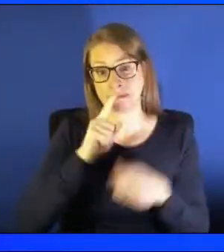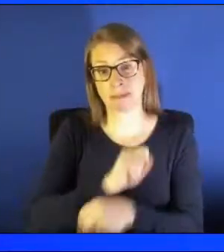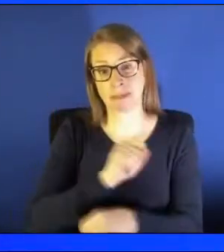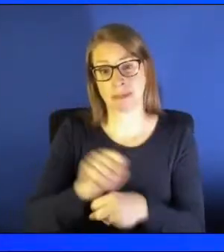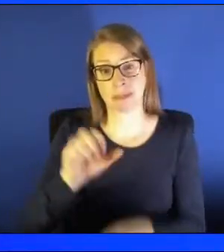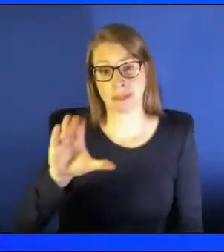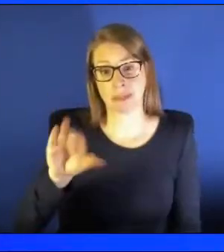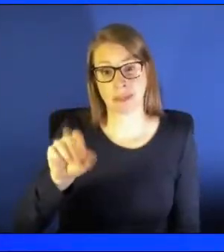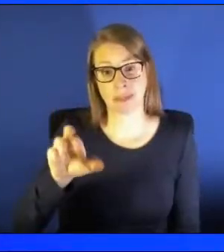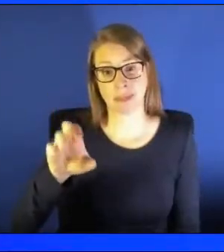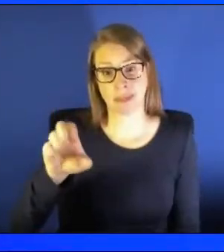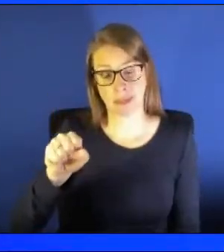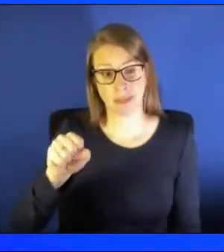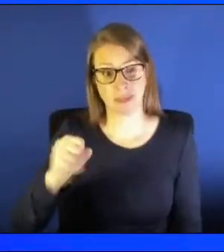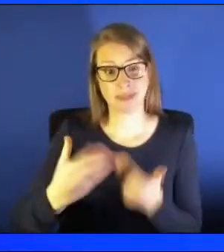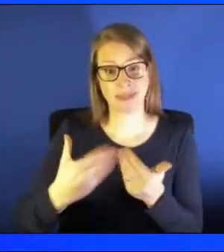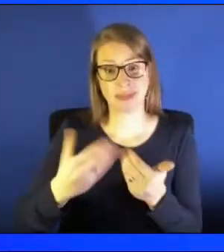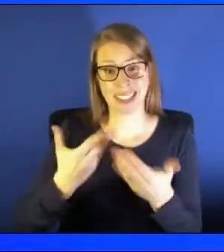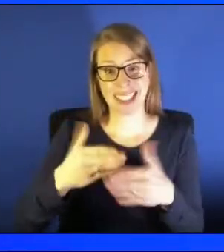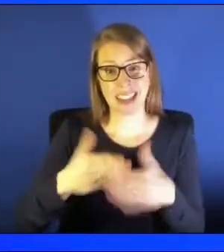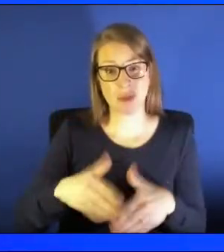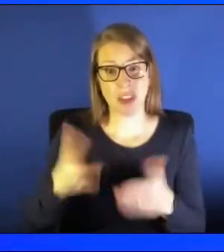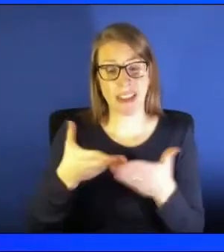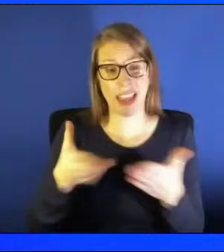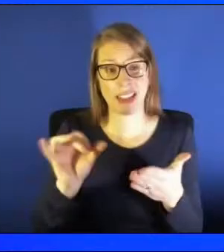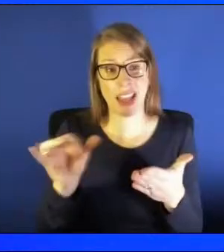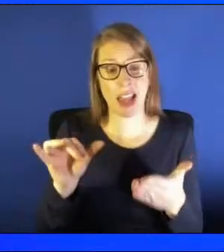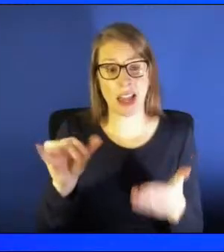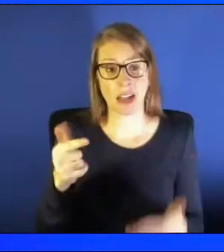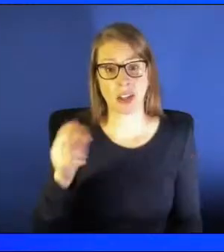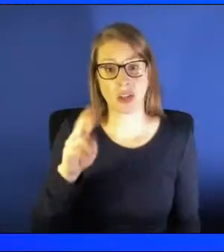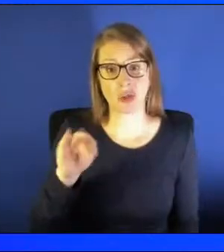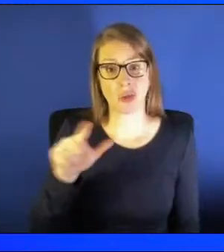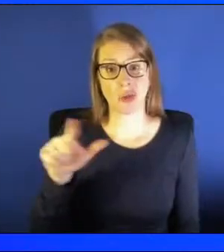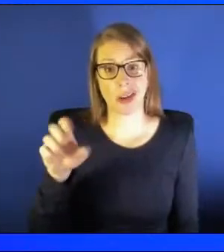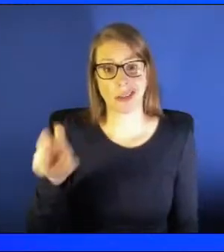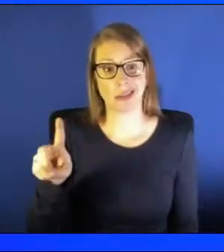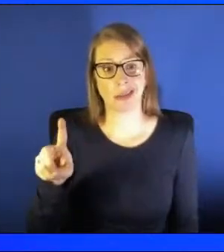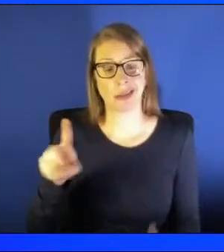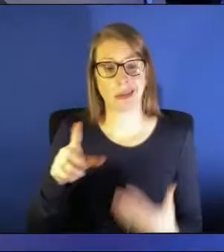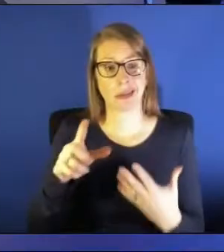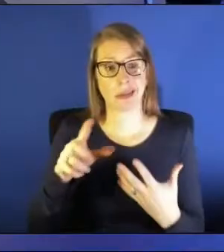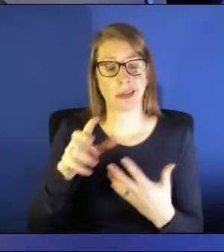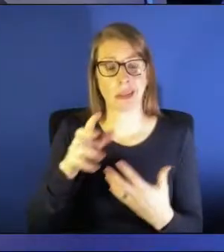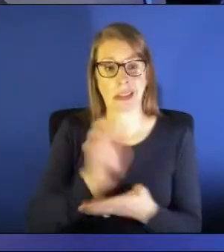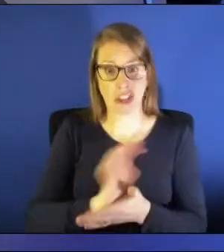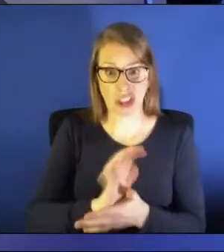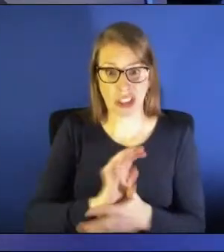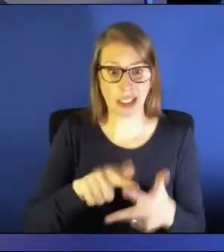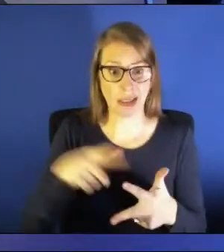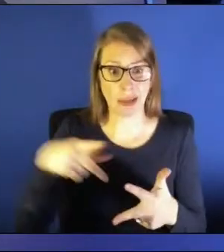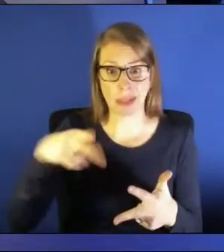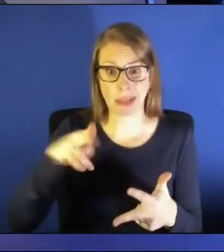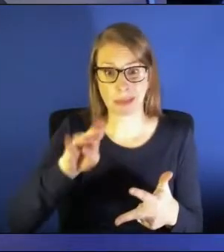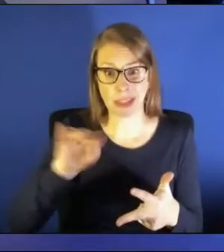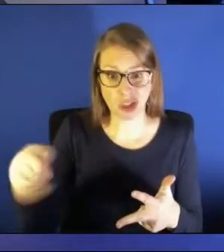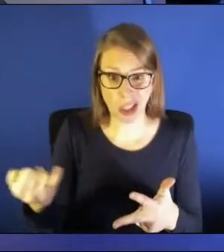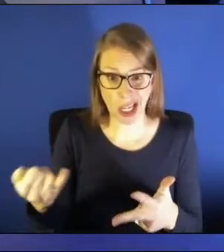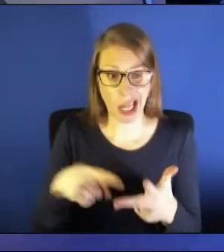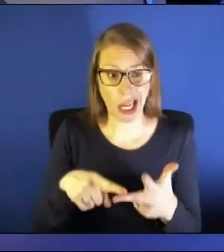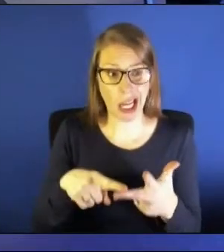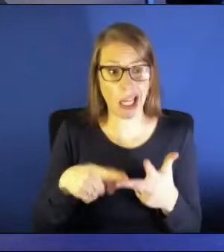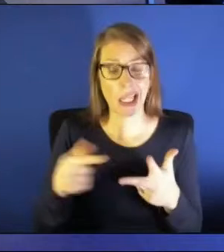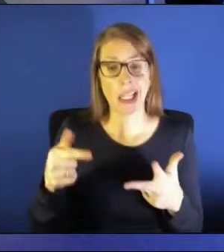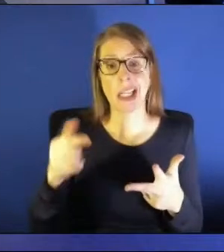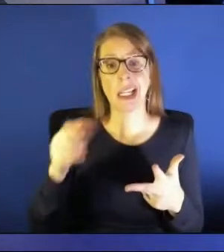easily digestible things like grilled cheese, quesadillas, On the peanut run? butter and jelly sandwich. Yeah, which you have to I practice. could totally